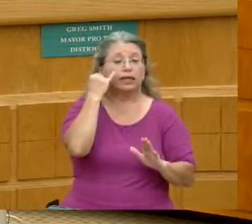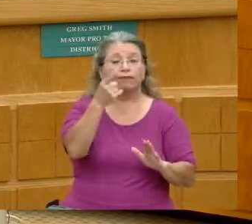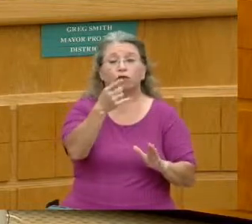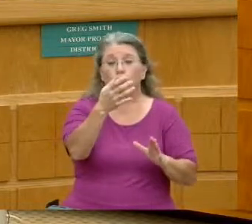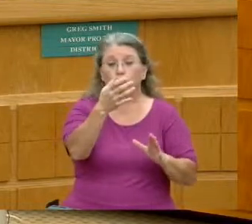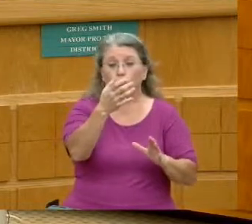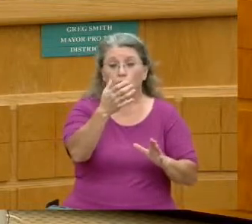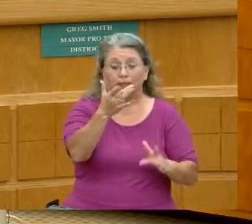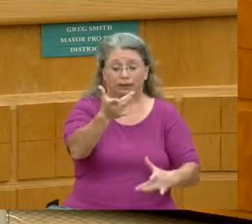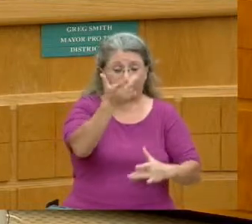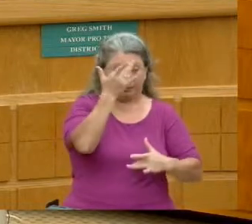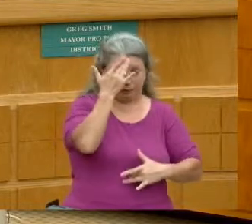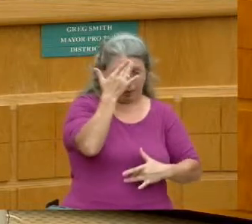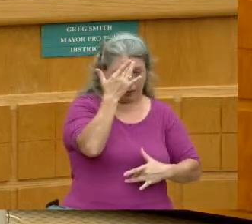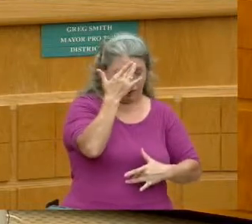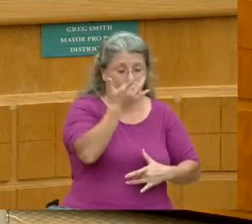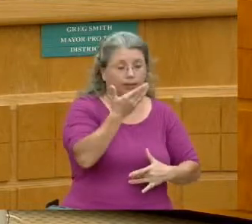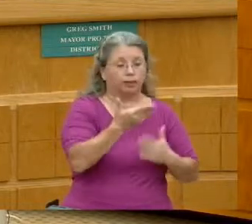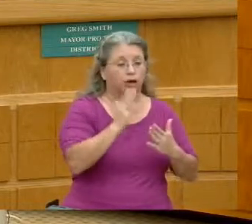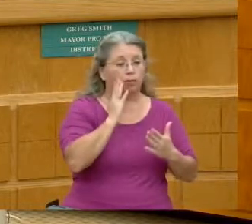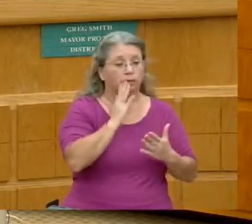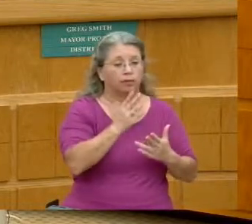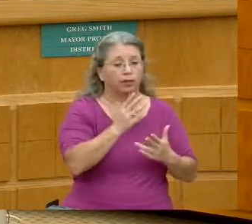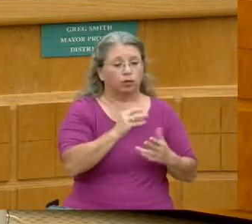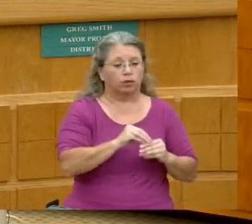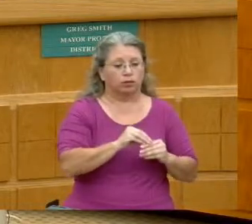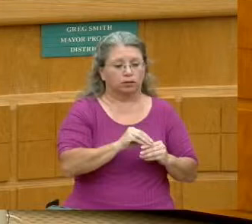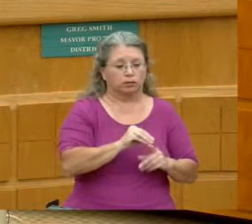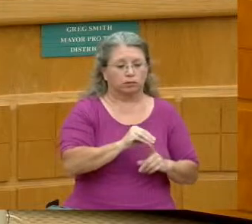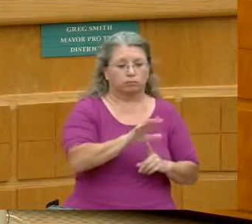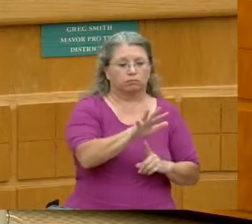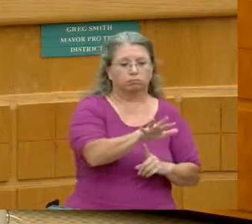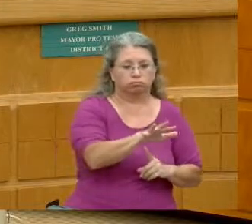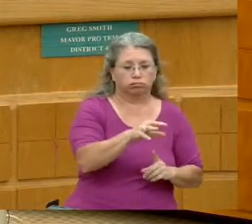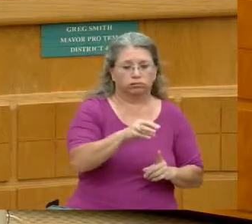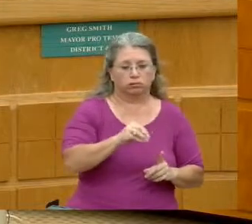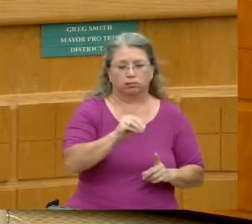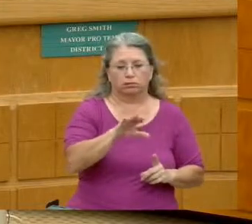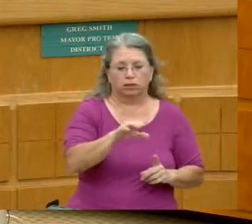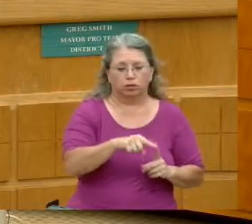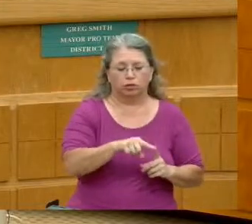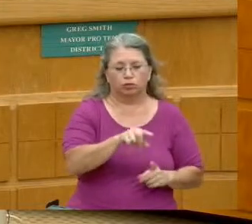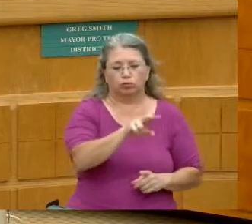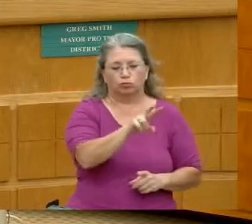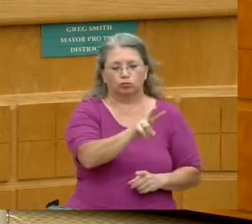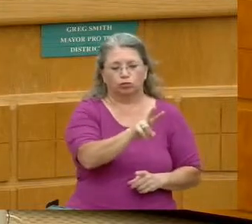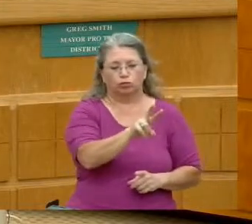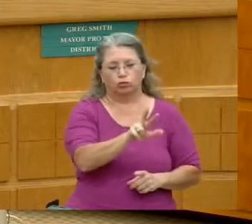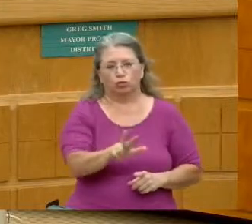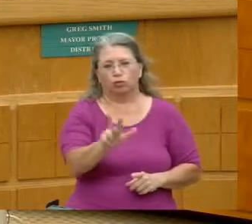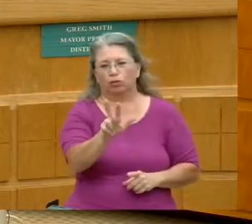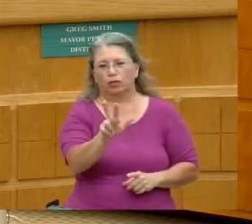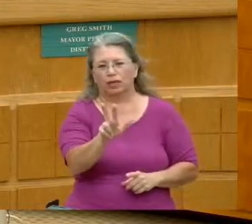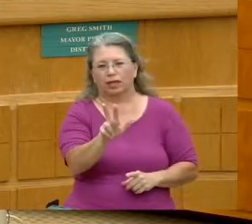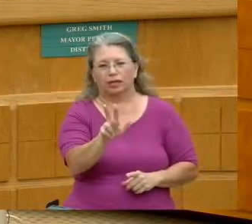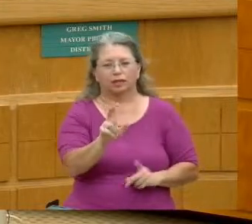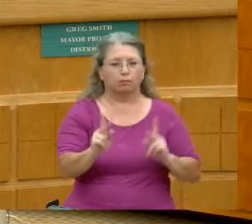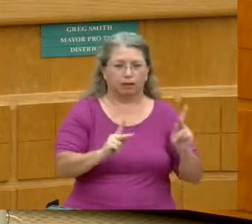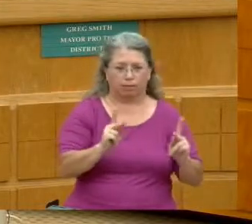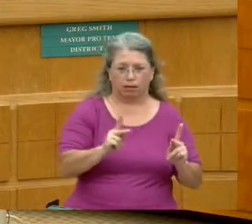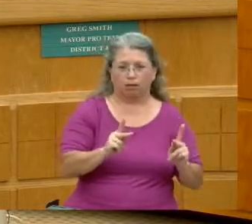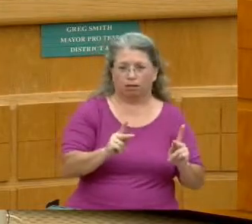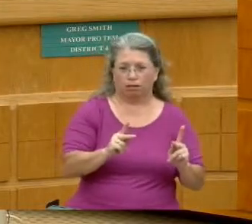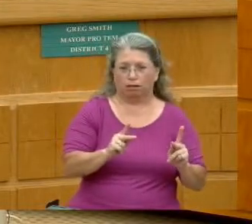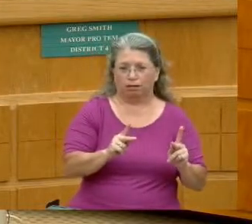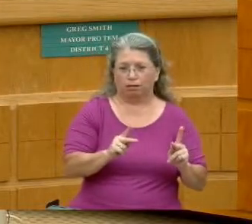transmit the virus to 2.9 additional people, usually 3, sometimes 2. This is without interventions. It's not necessarily the